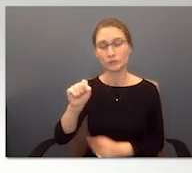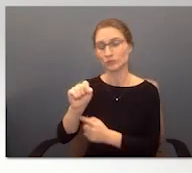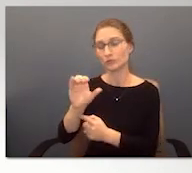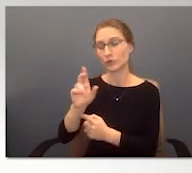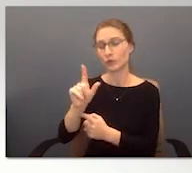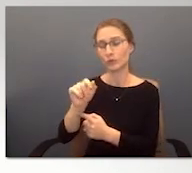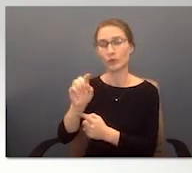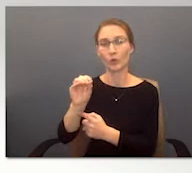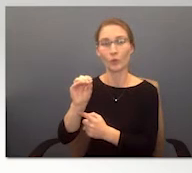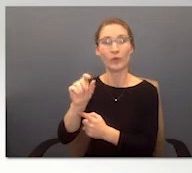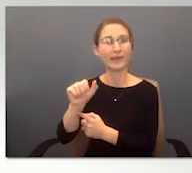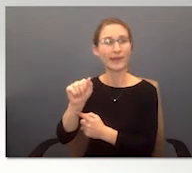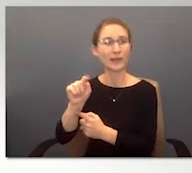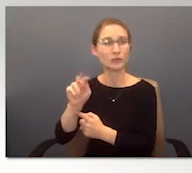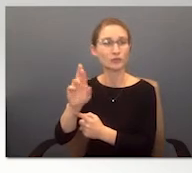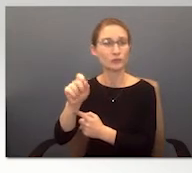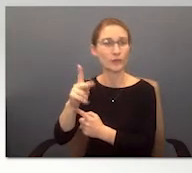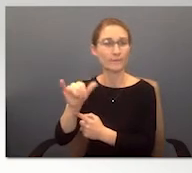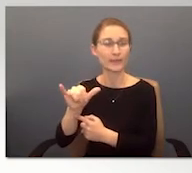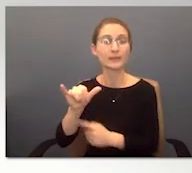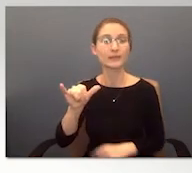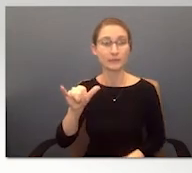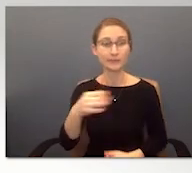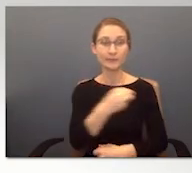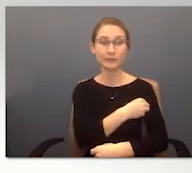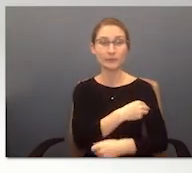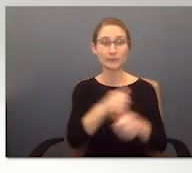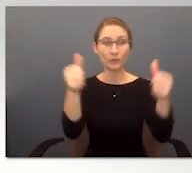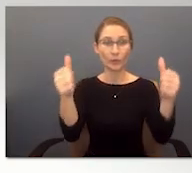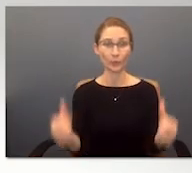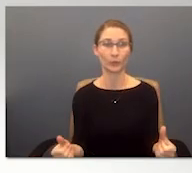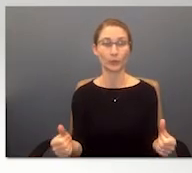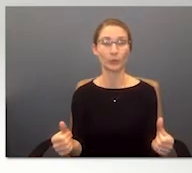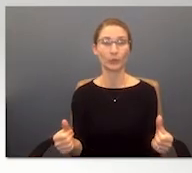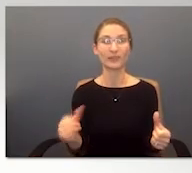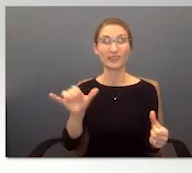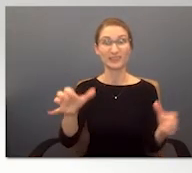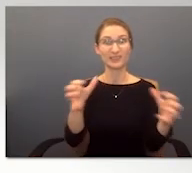a lot in 1 year for our state lab.